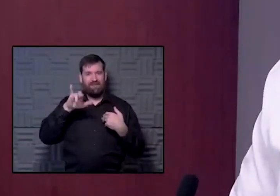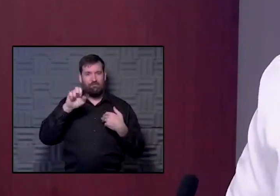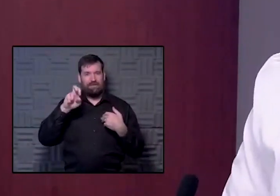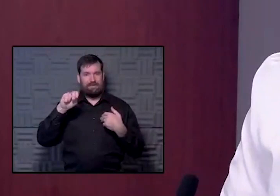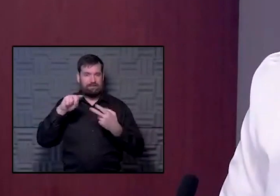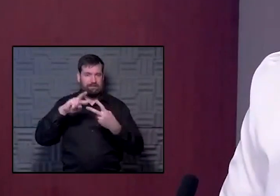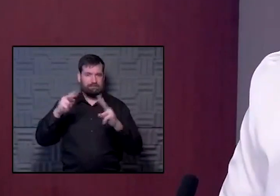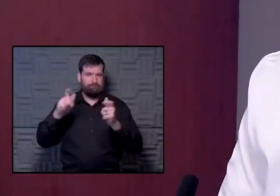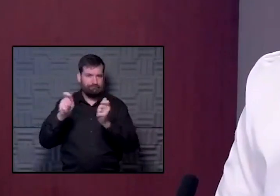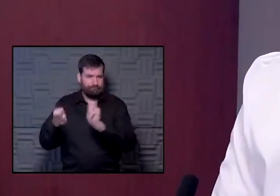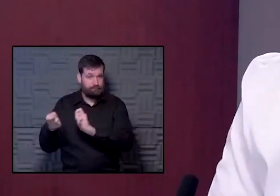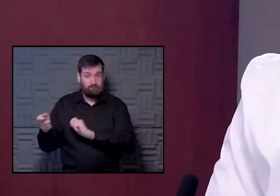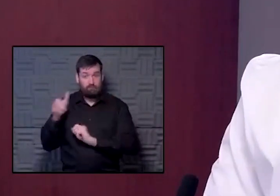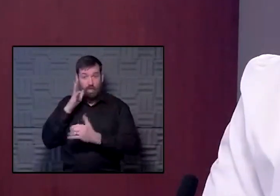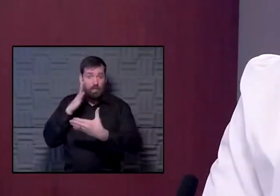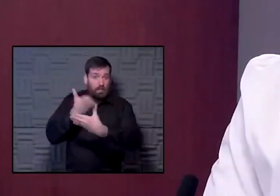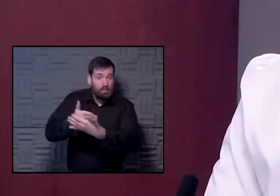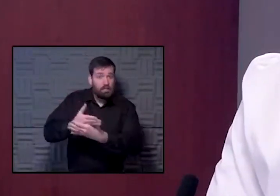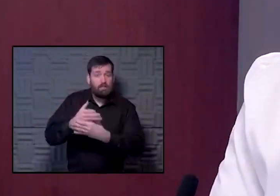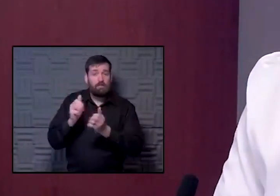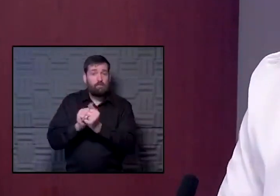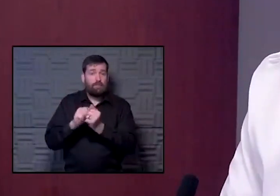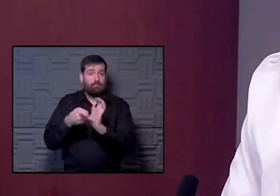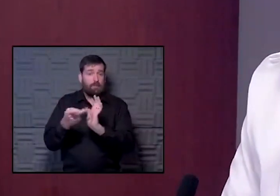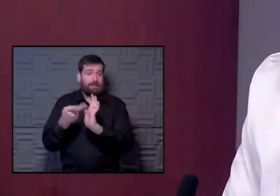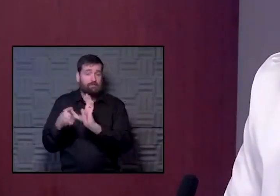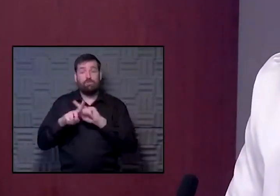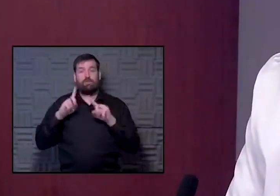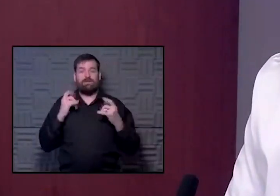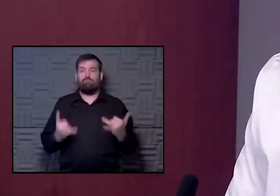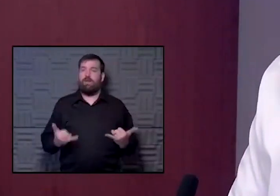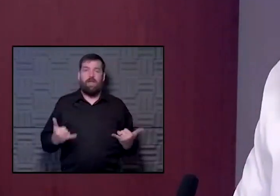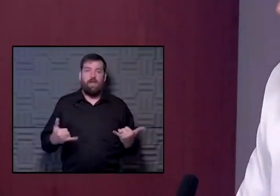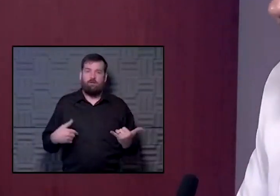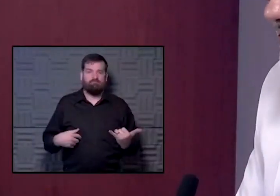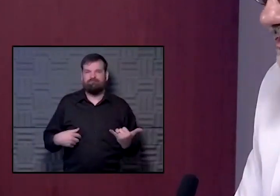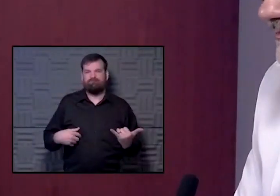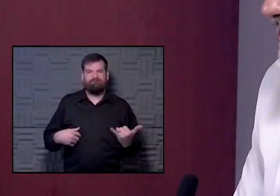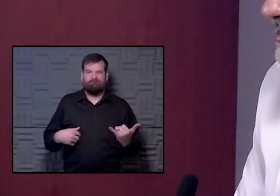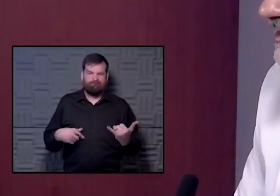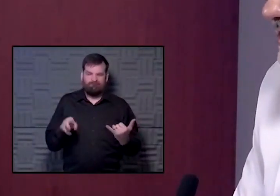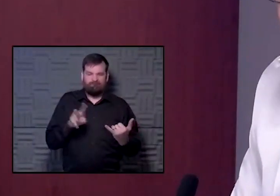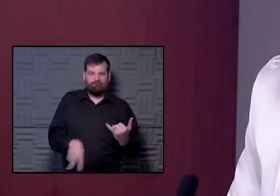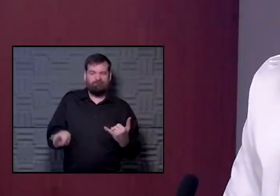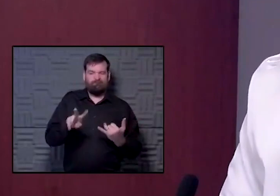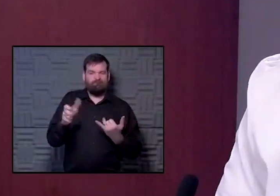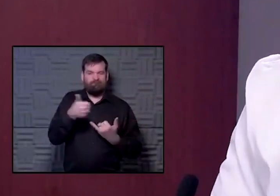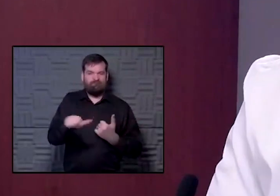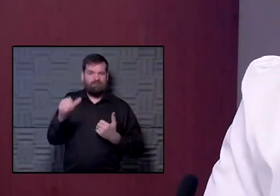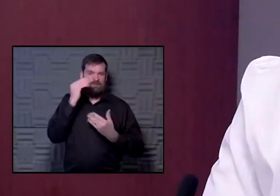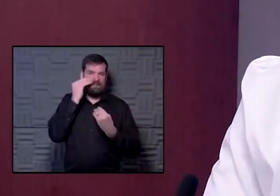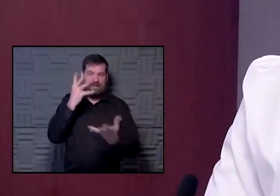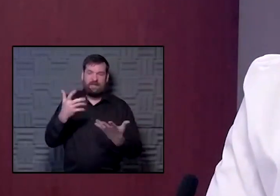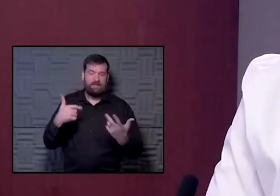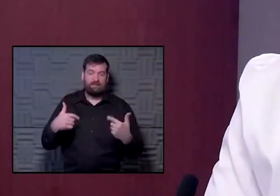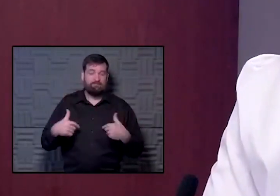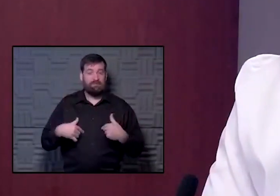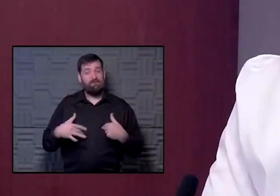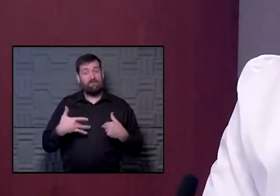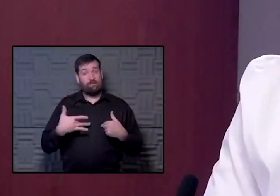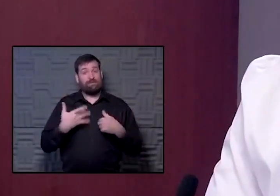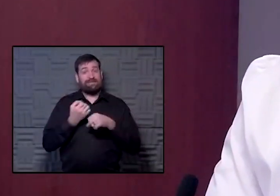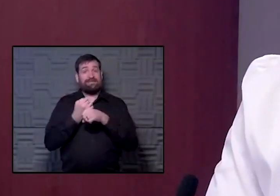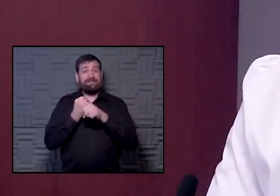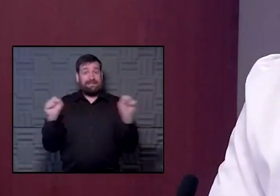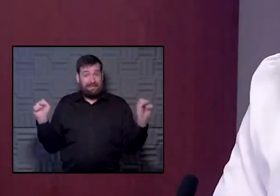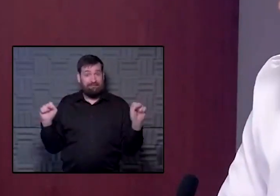they will interfere with replication of the variants. But at this point, I'm not convinced by any of the vaccine data that I would be feeling